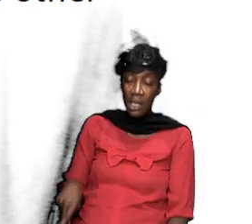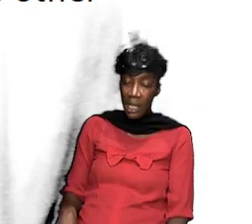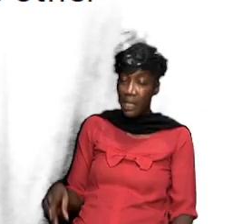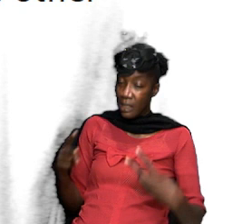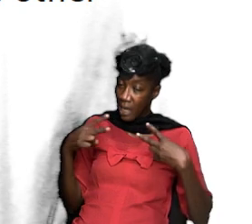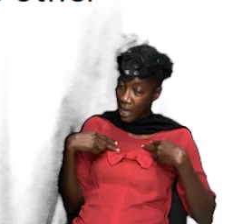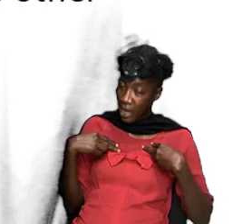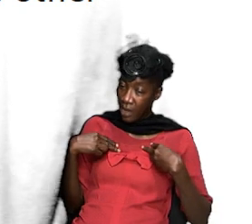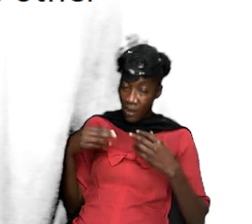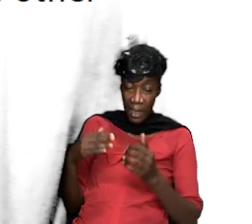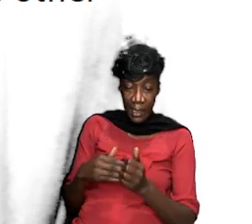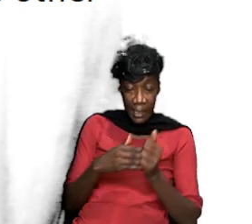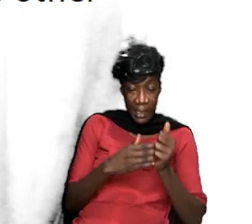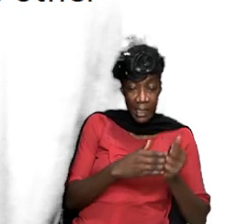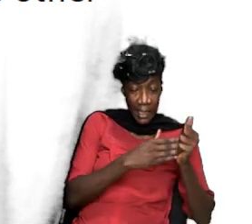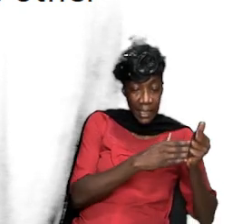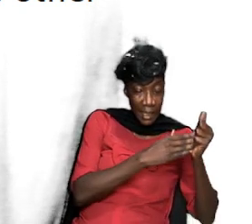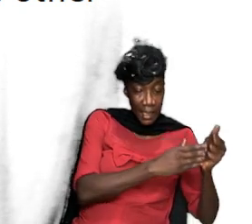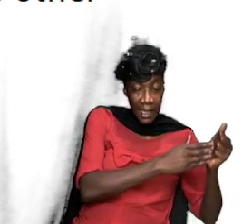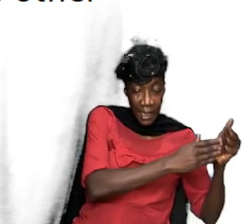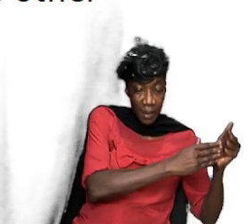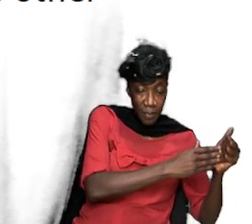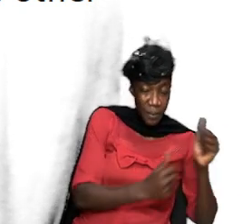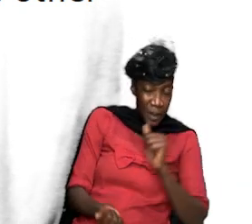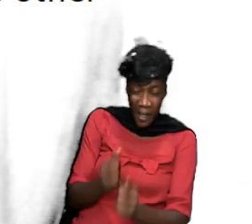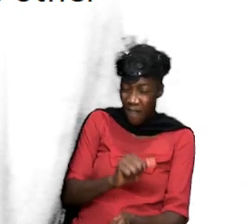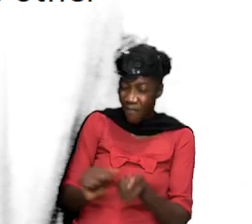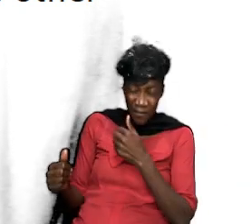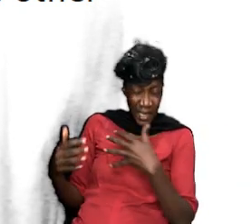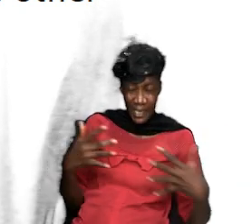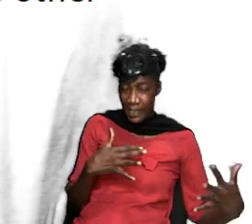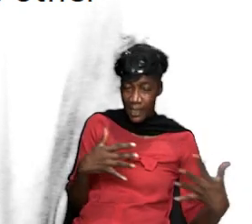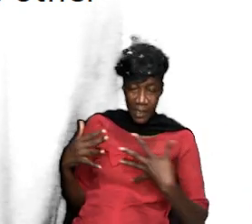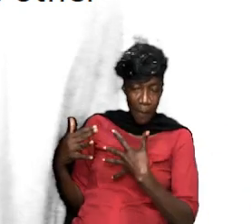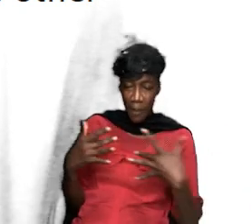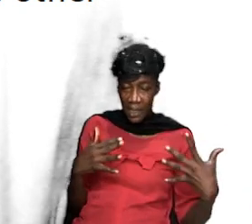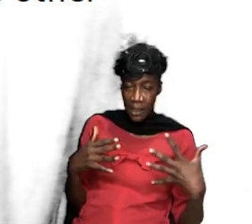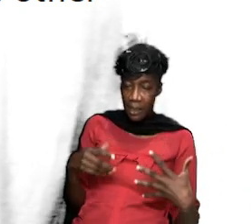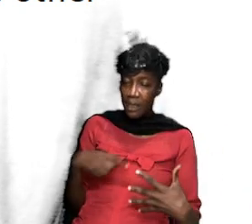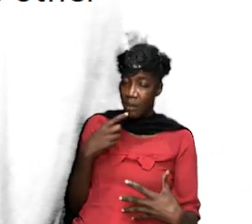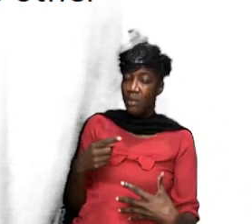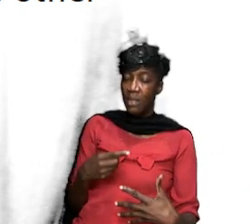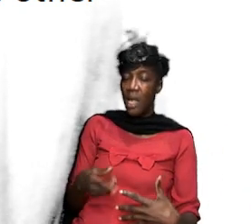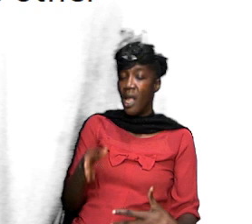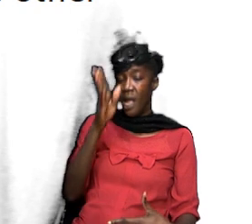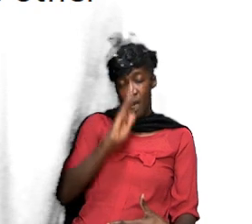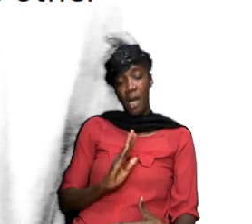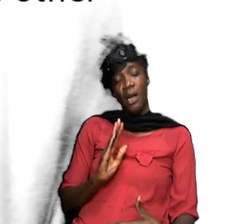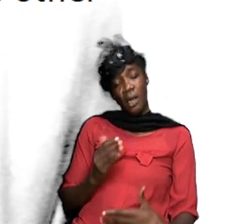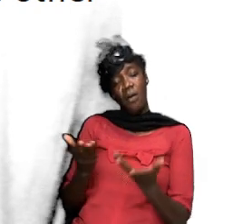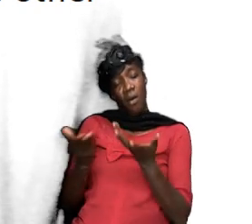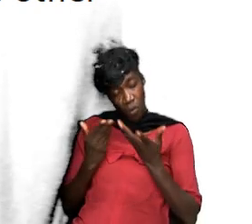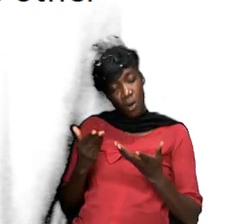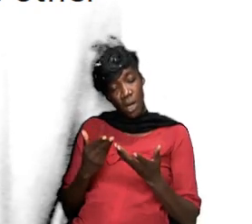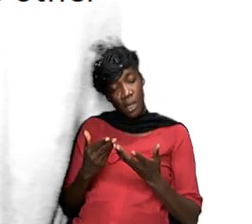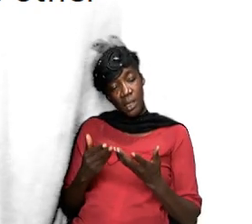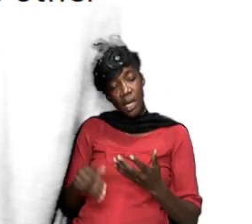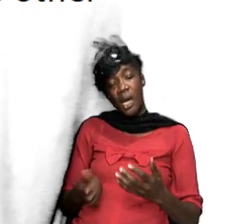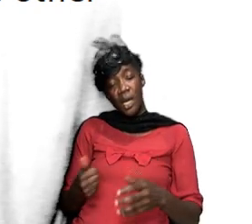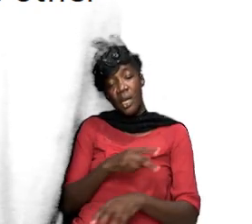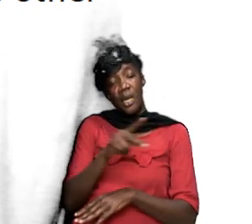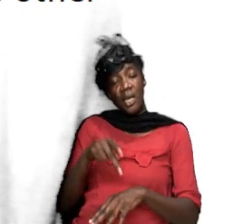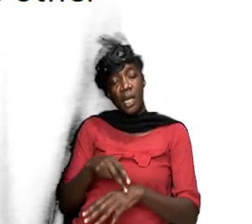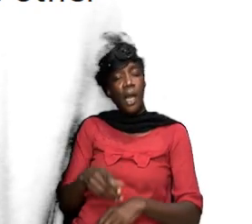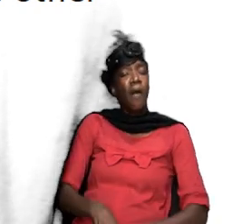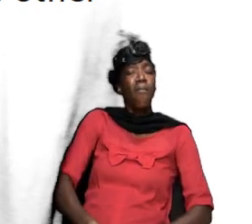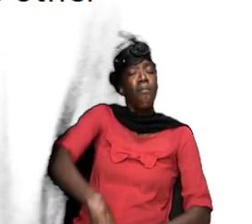have. That was leading them, guiding them, fighting their battles for him. And they said, God, we want a physical one, away with you.